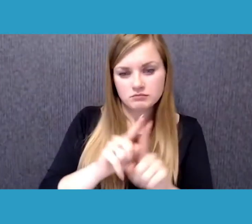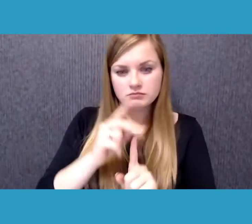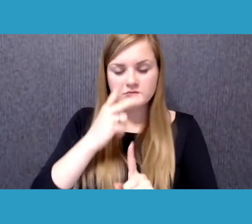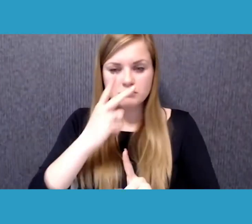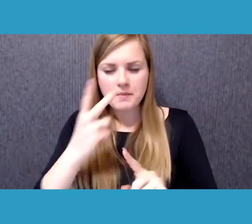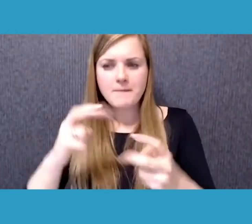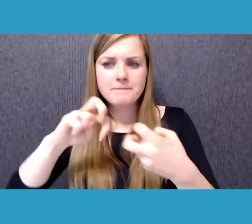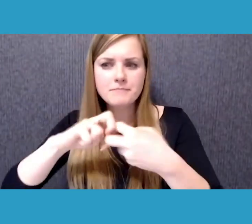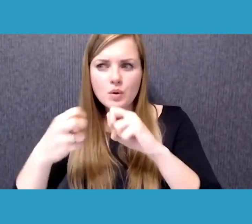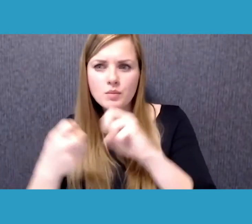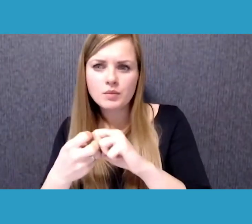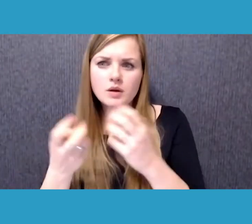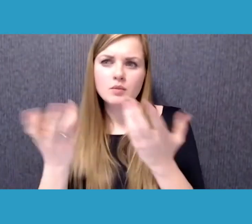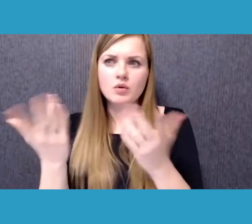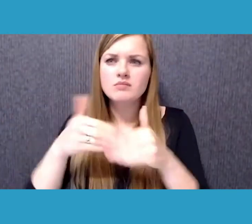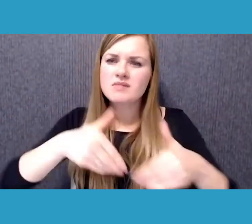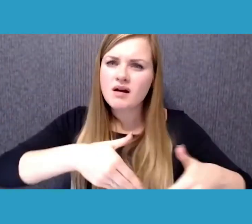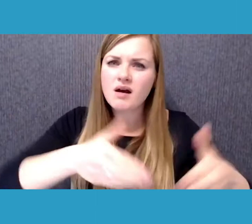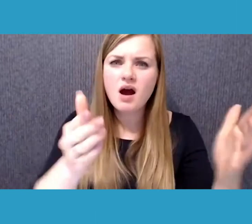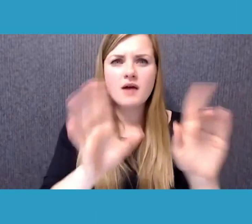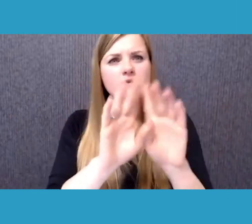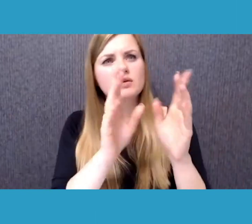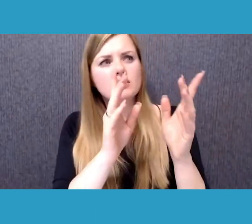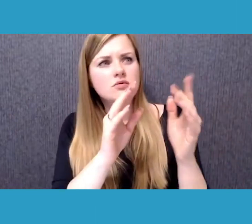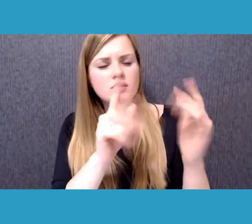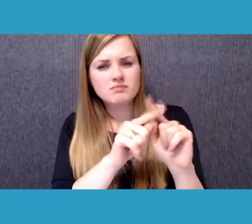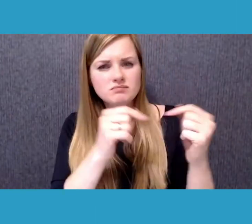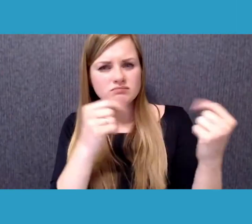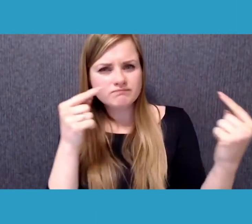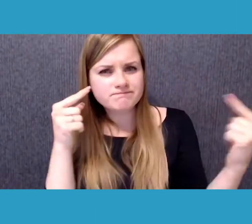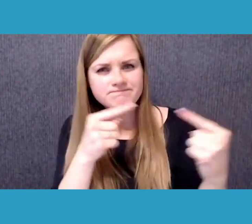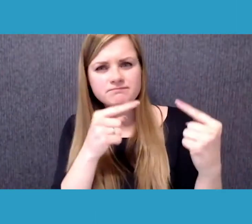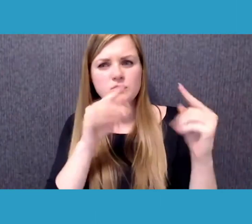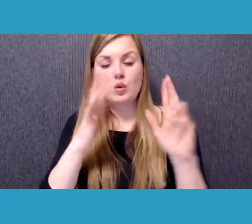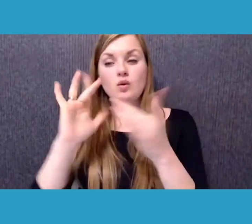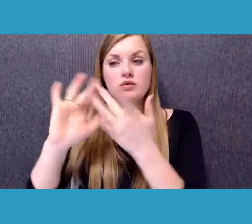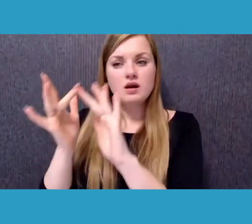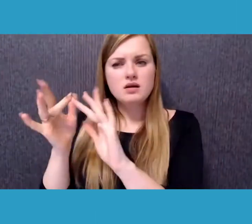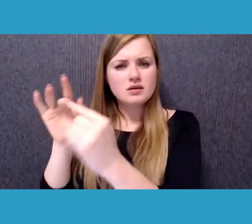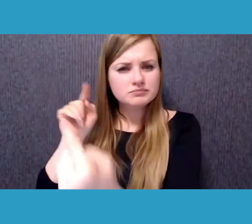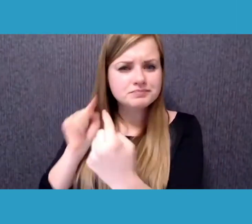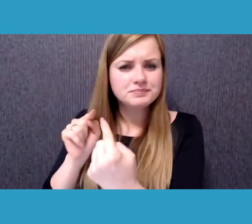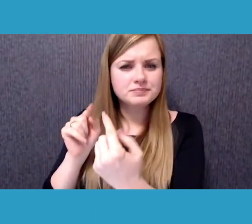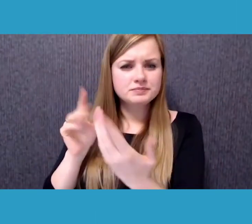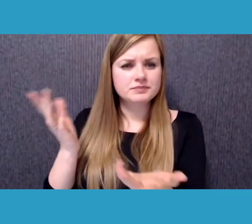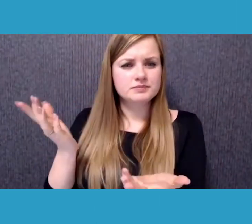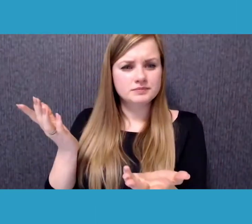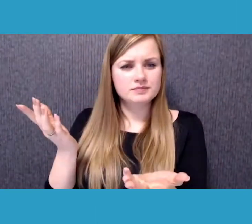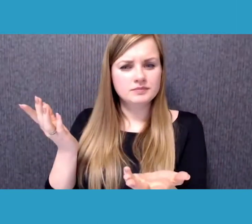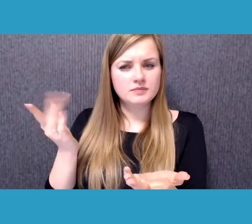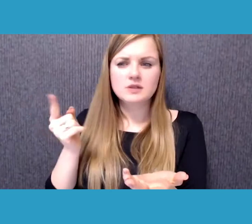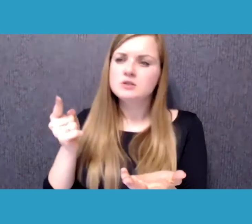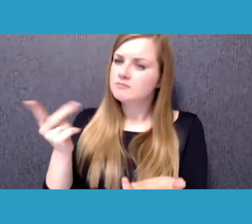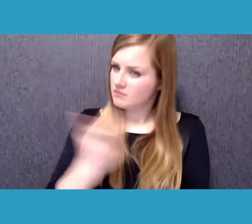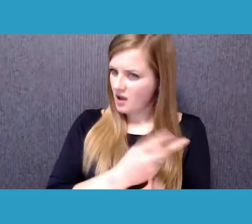whether there is a human right to internet, right to access to information. The practitioners, including